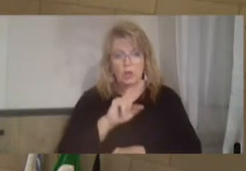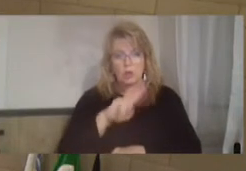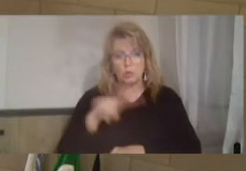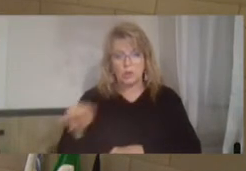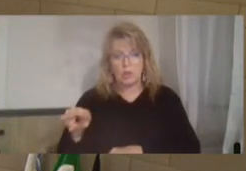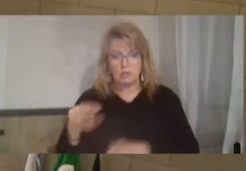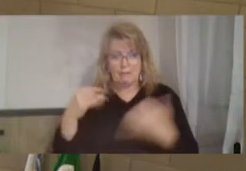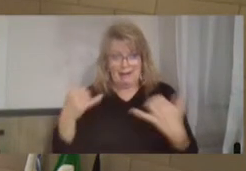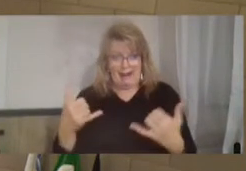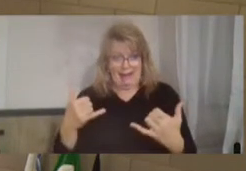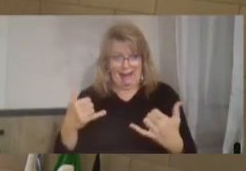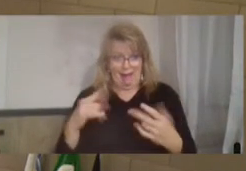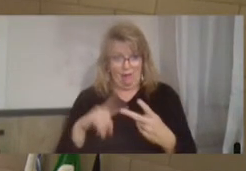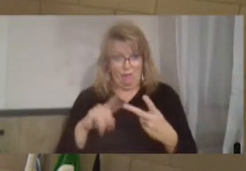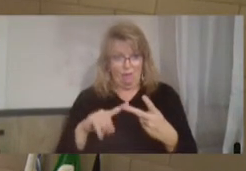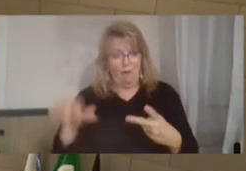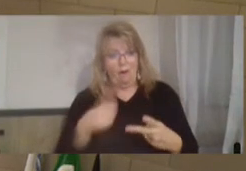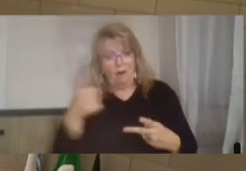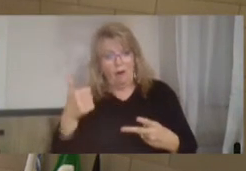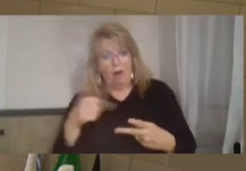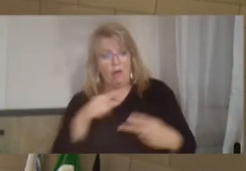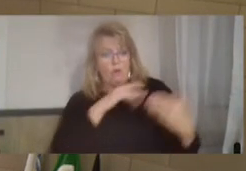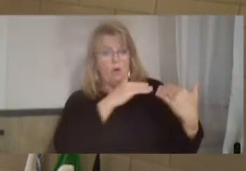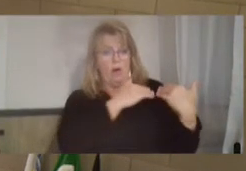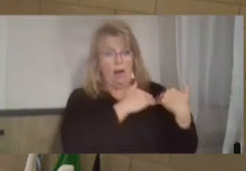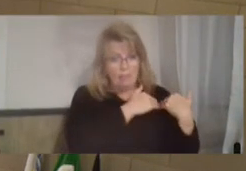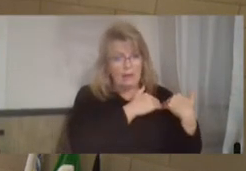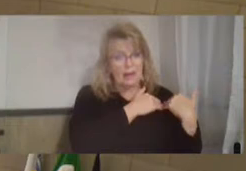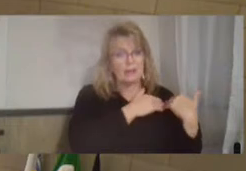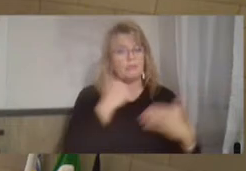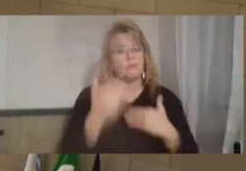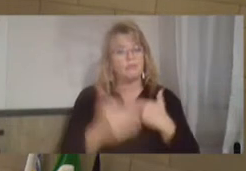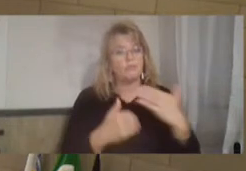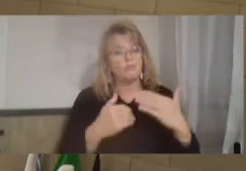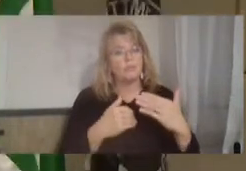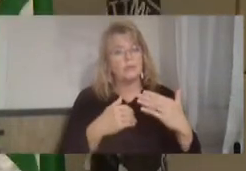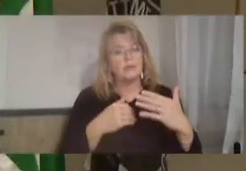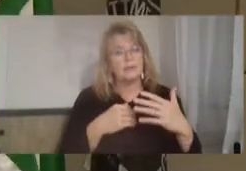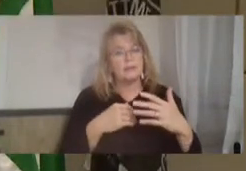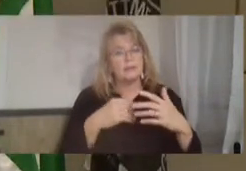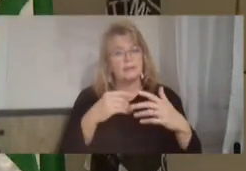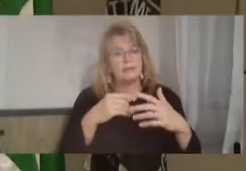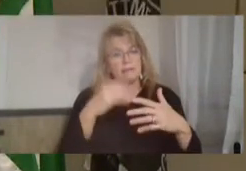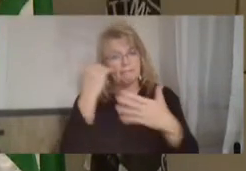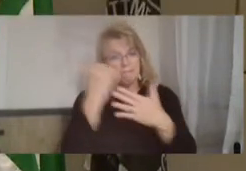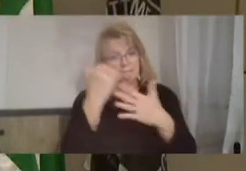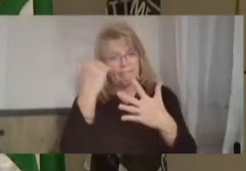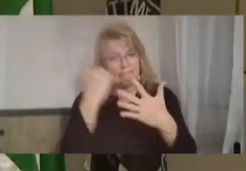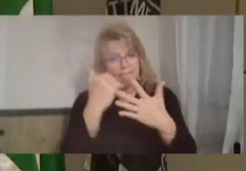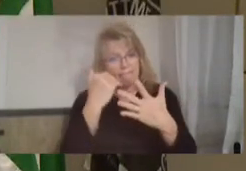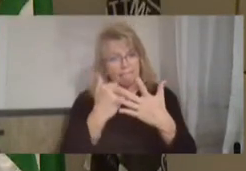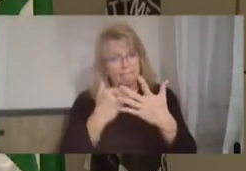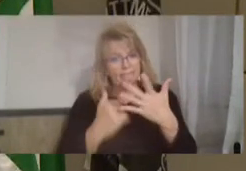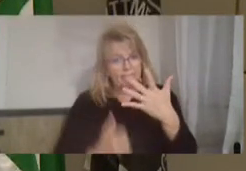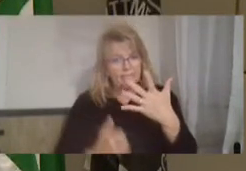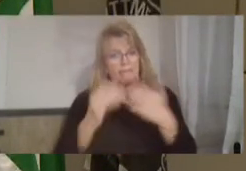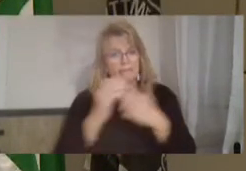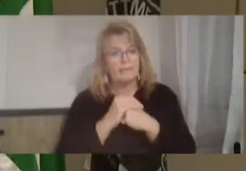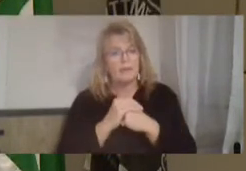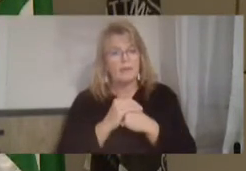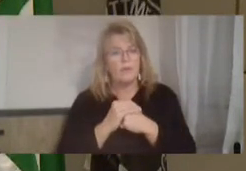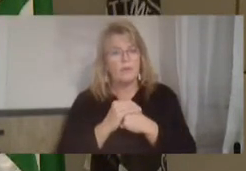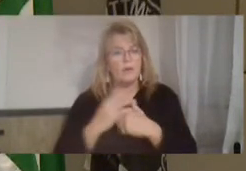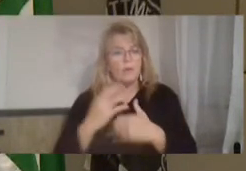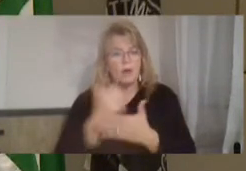now. There were other obligations that we went through item by item, right, that we would incur in relation to the 2022 in